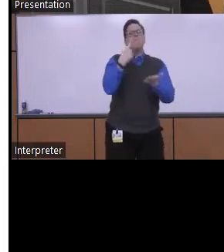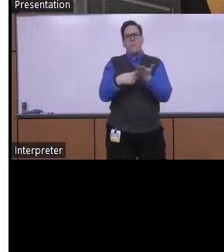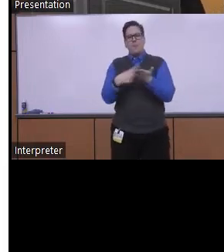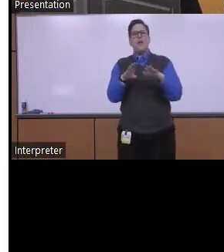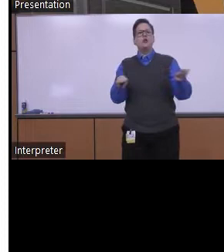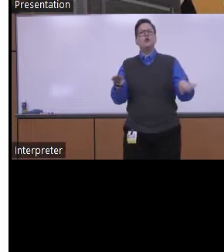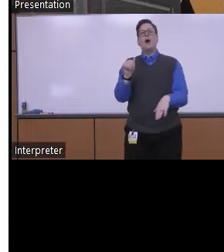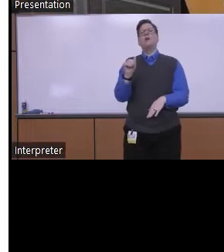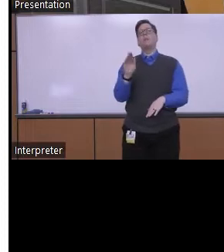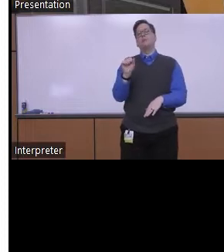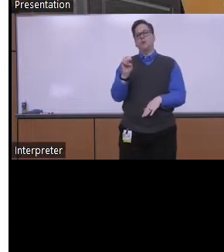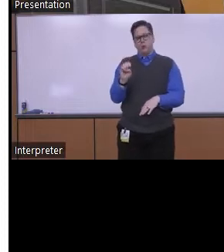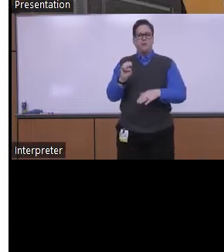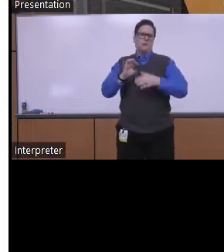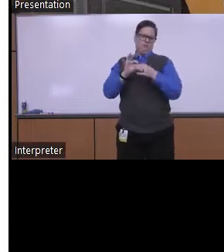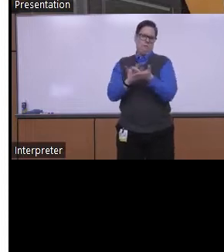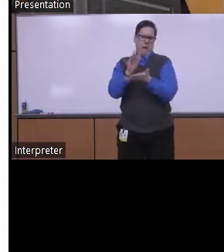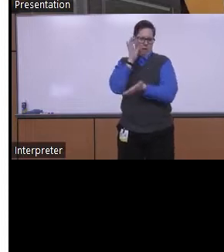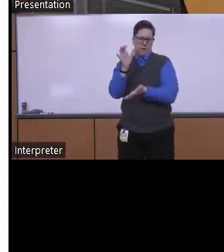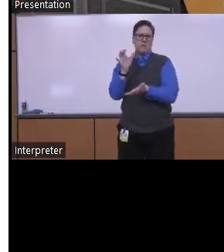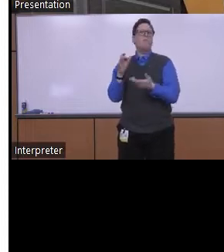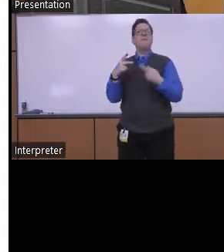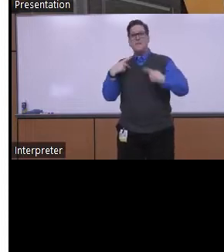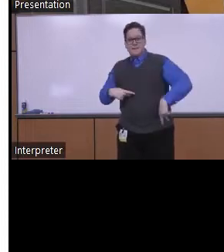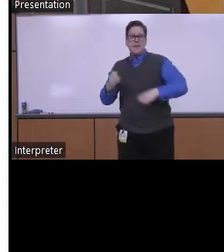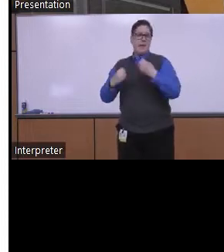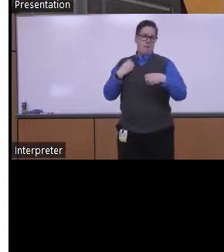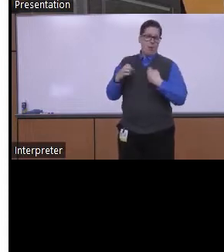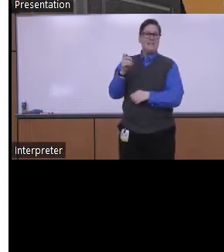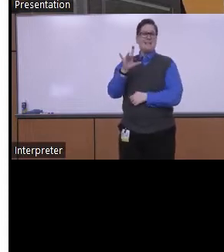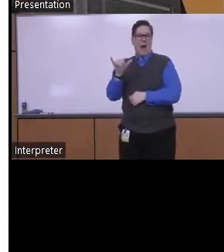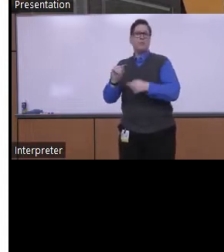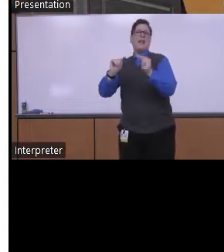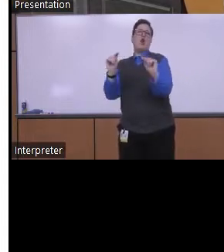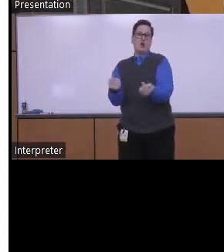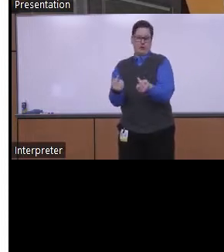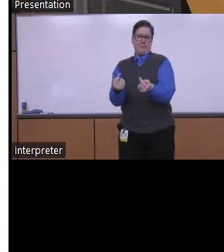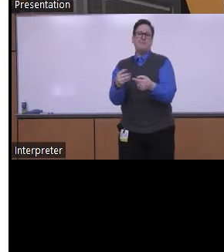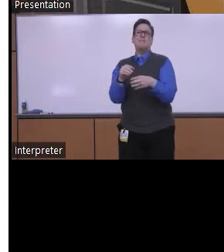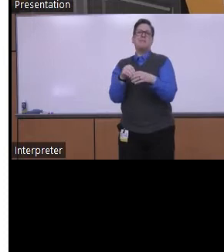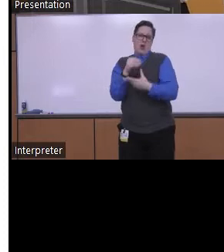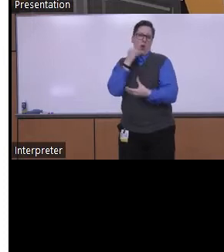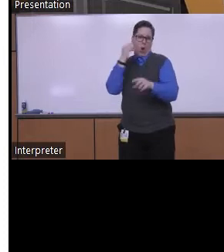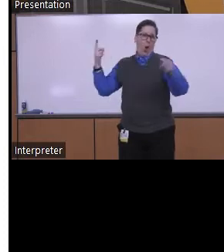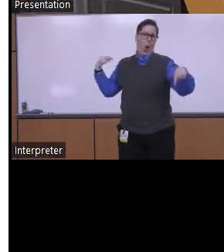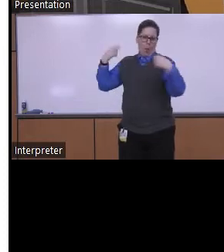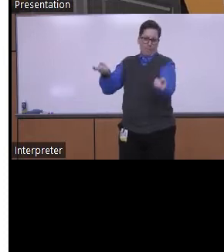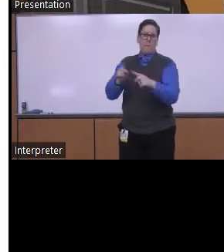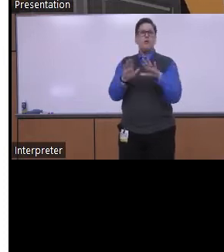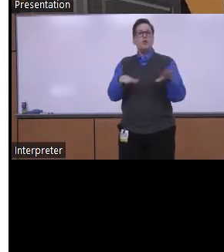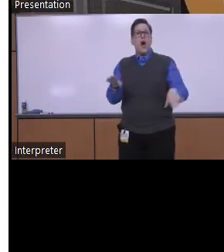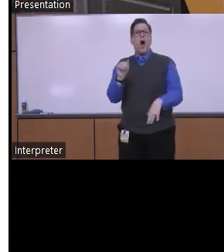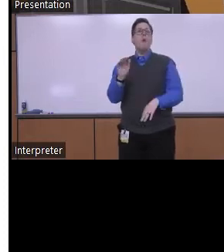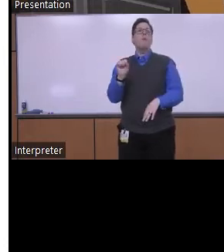medical concept. Children have been hurt physically, emotionally, and sexually. Unfortunately, they've been hurt in their homes, throughout history. But child abuse is